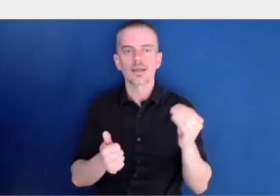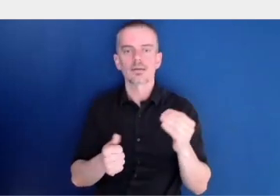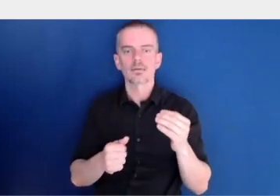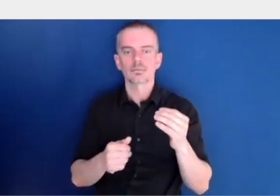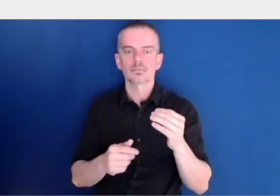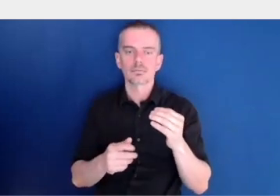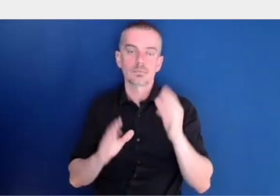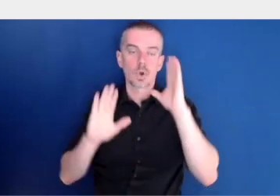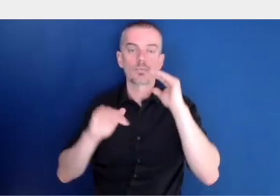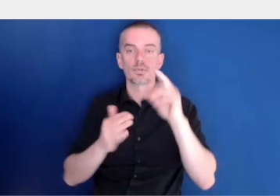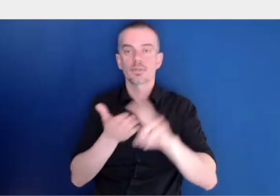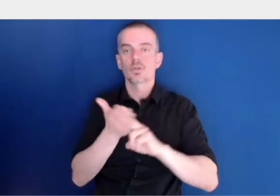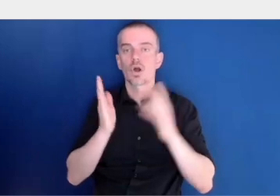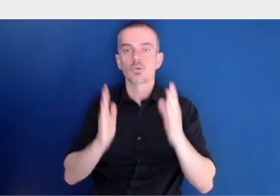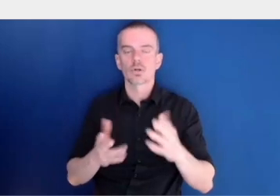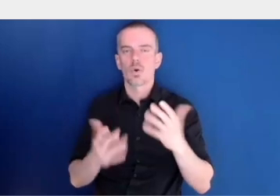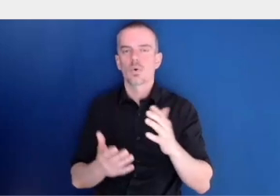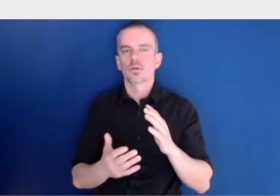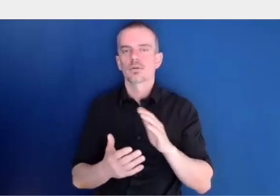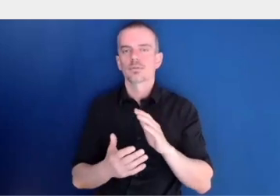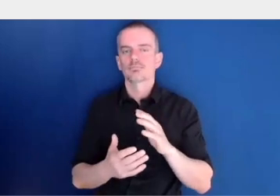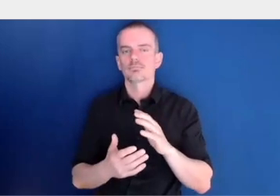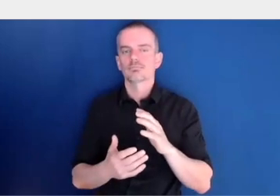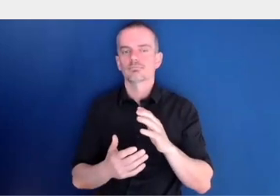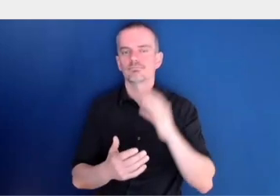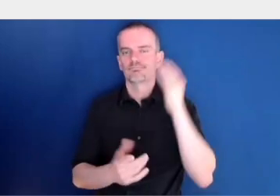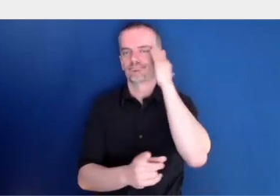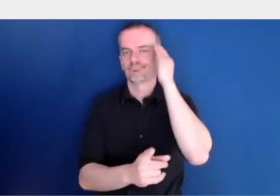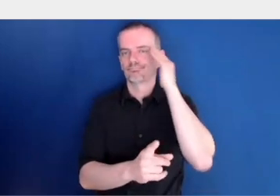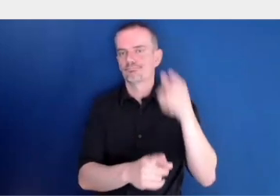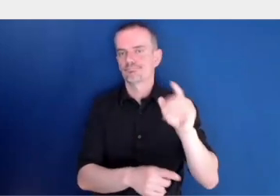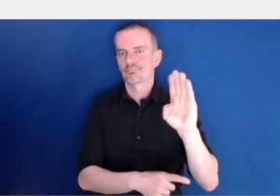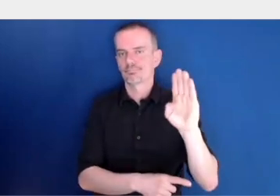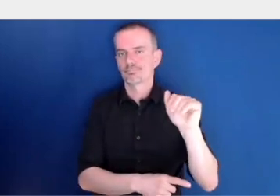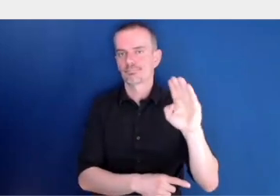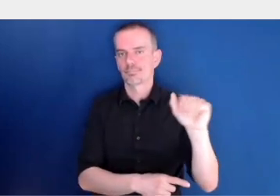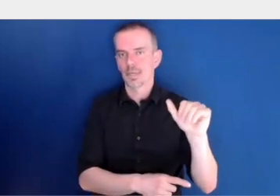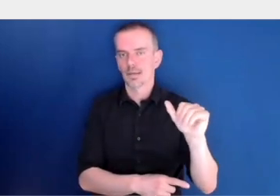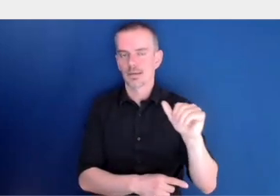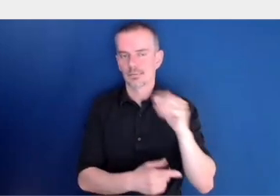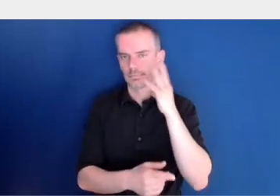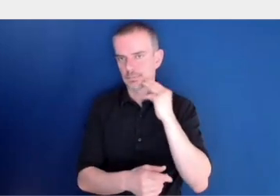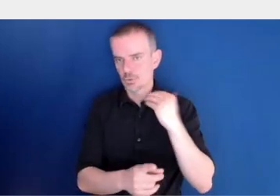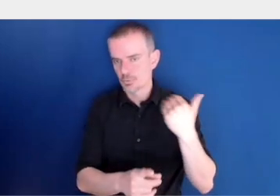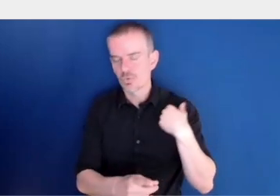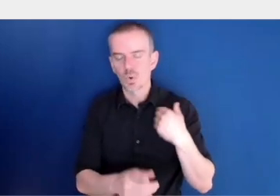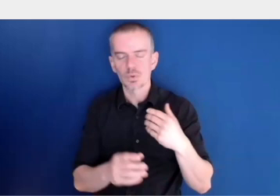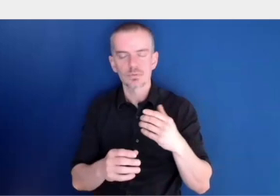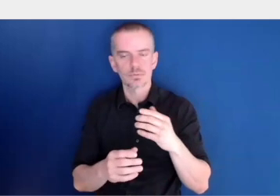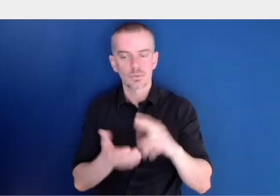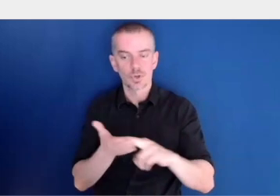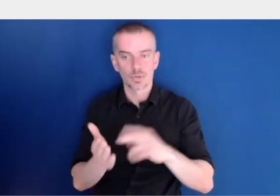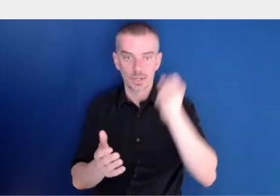has dealt with this Build America, Buy America Act before, and they, kind of understand how